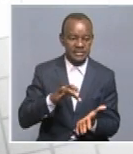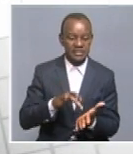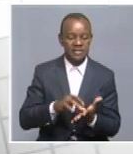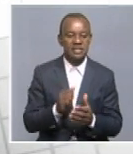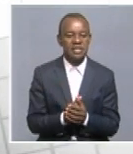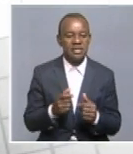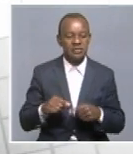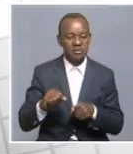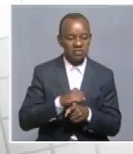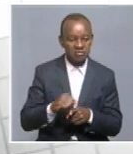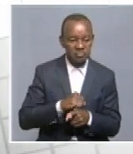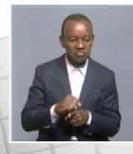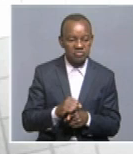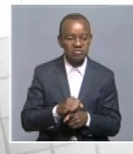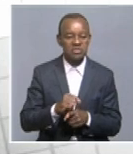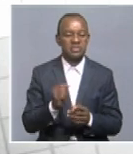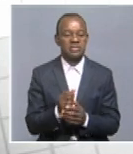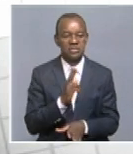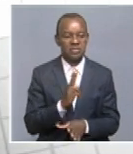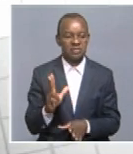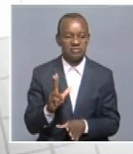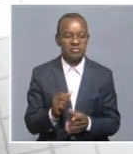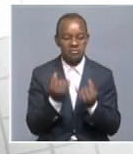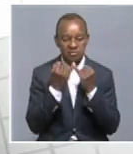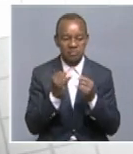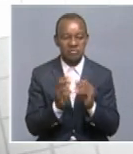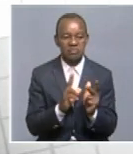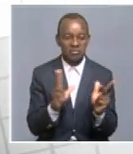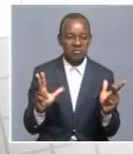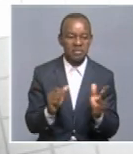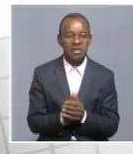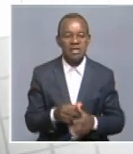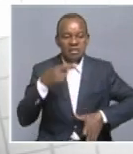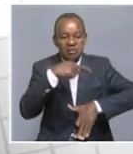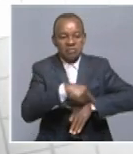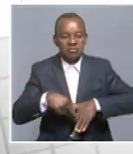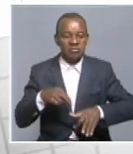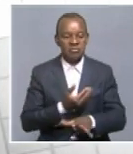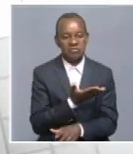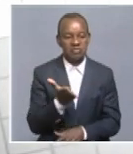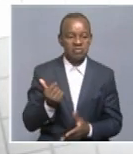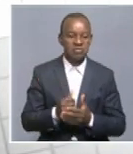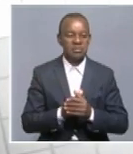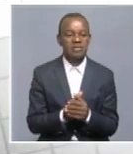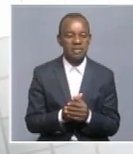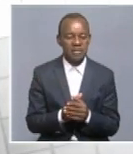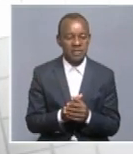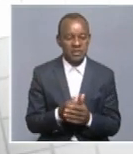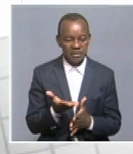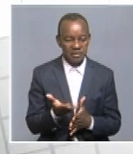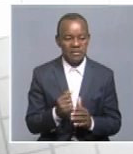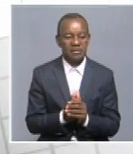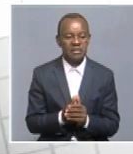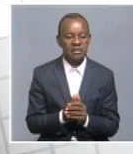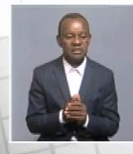equip shop stewards in all our region. And these shop stewards then go back and then educate